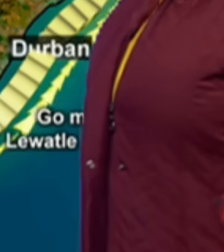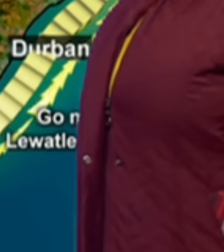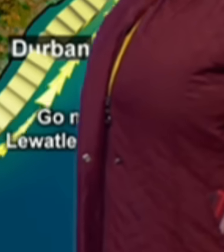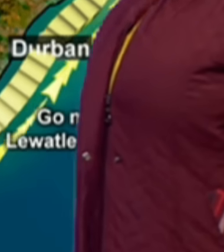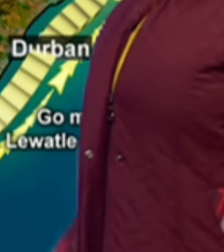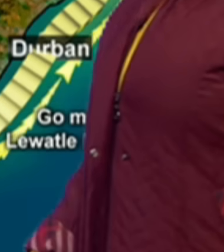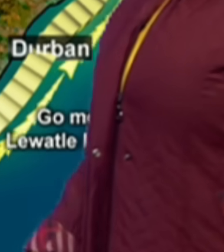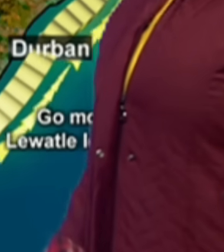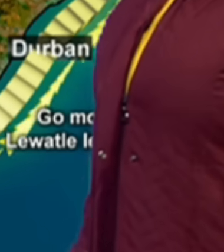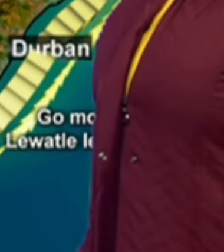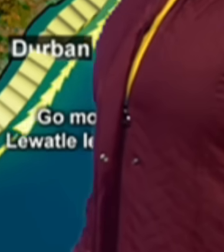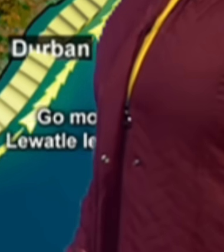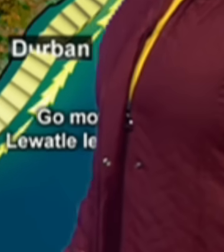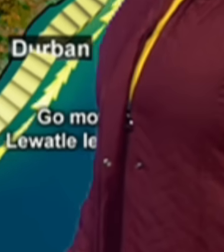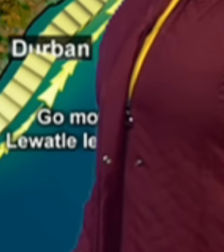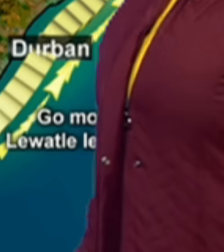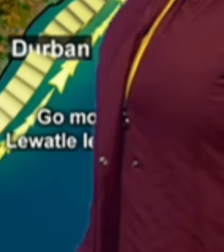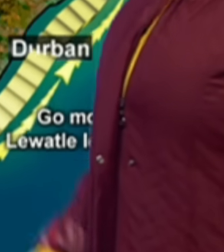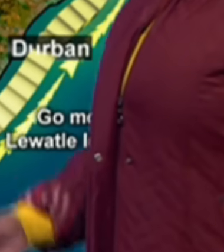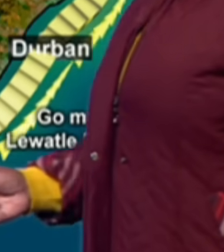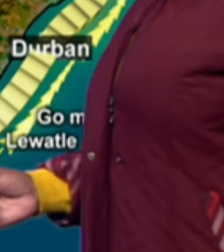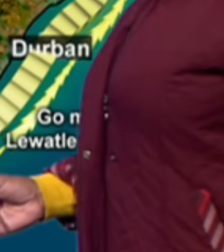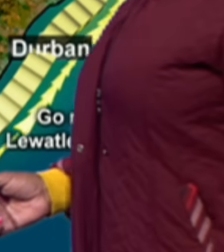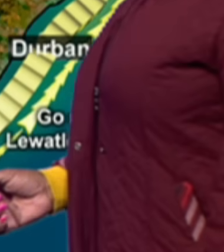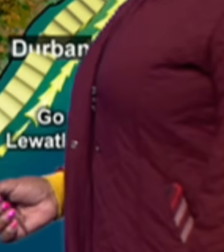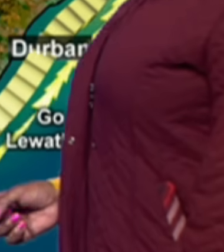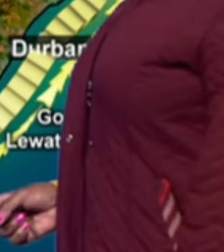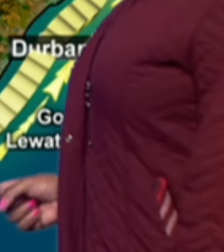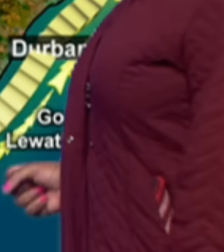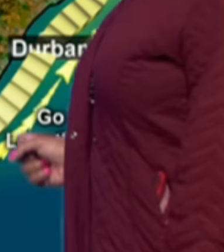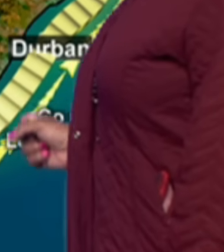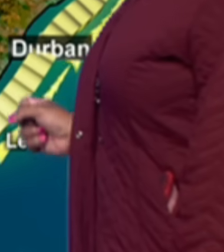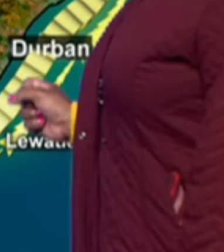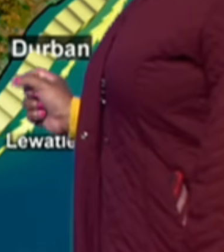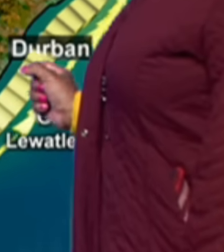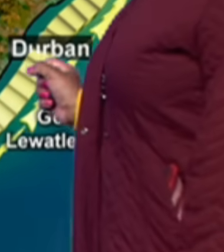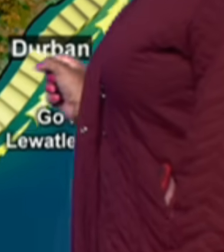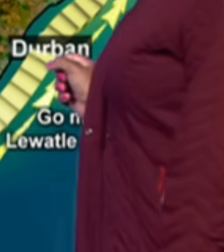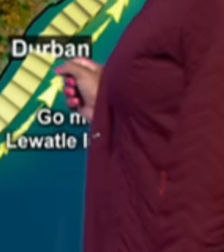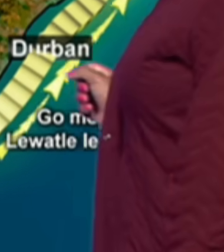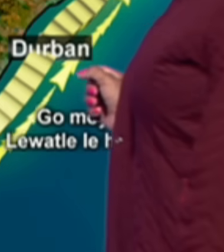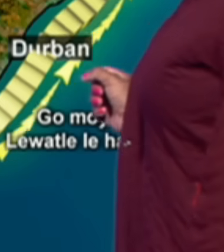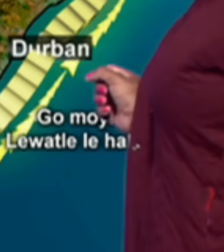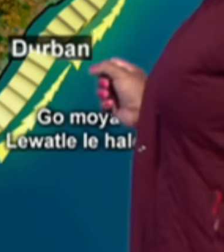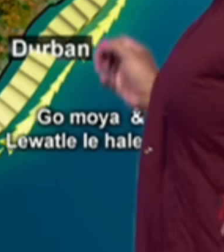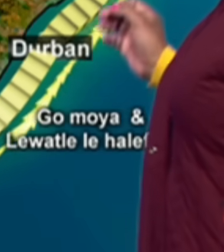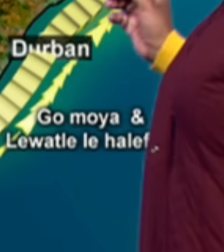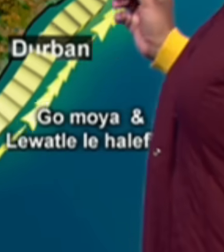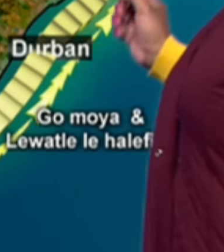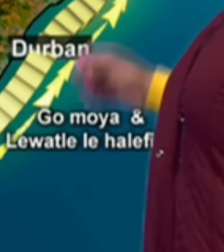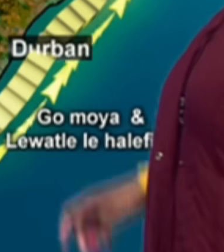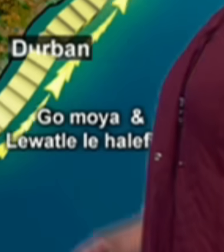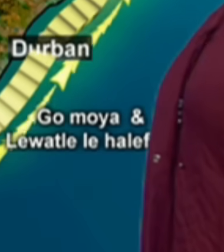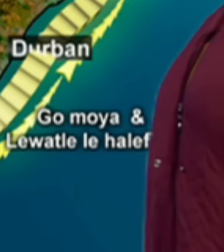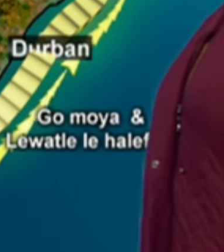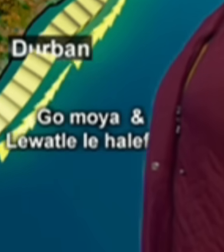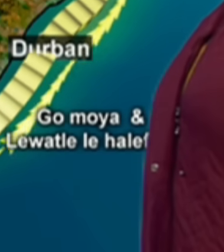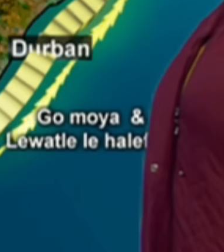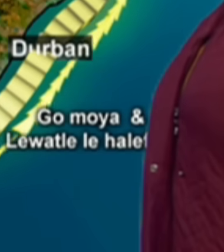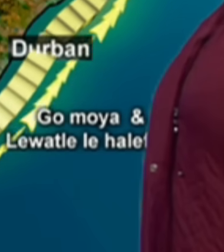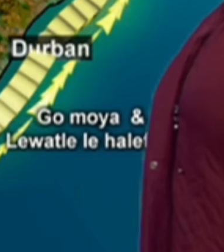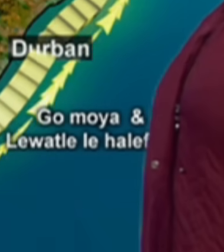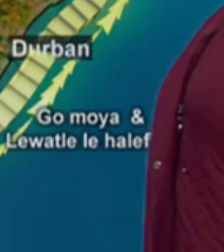godimo ge re lebelela jwalo go la go sasa go bonagala moya ela e ntše e le gona e tšwela pele jwalo gona go la Xebega go ya gona go la